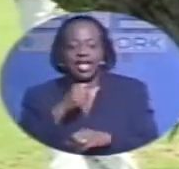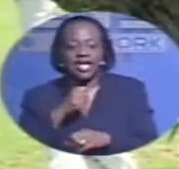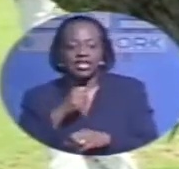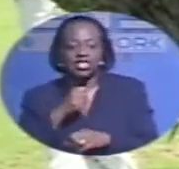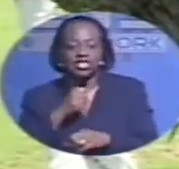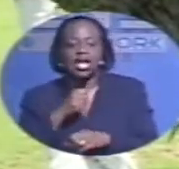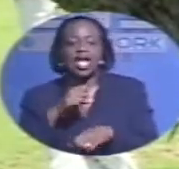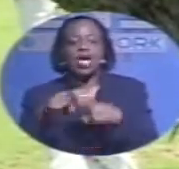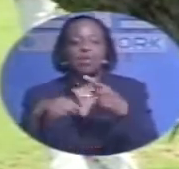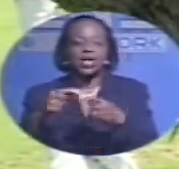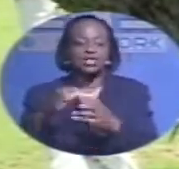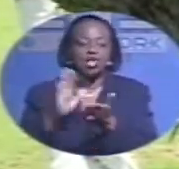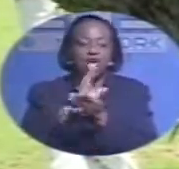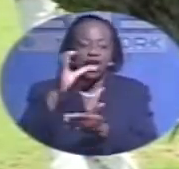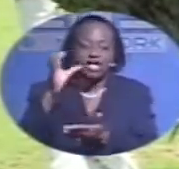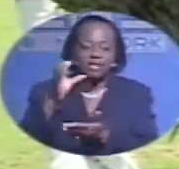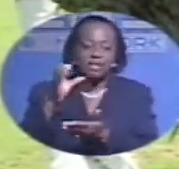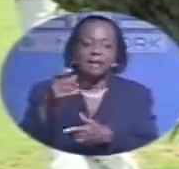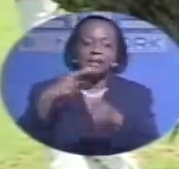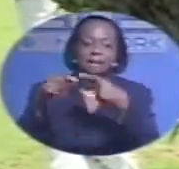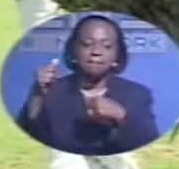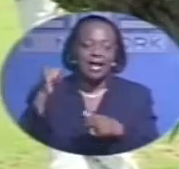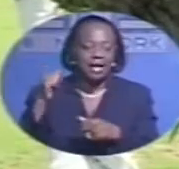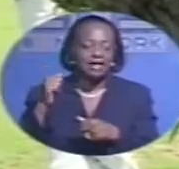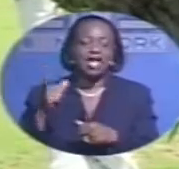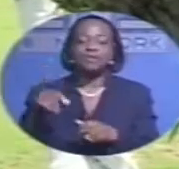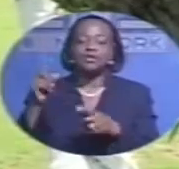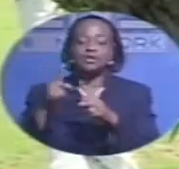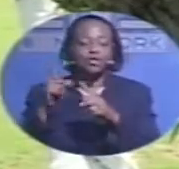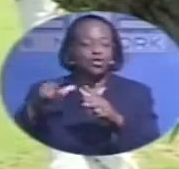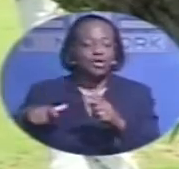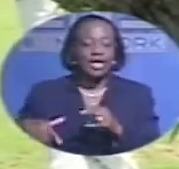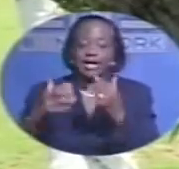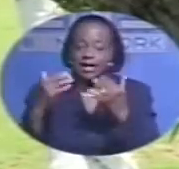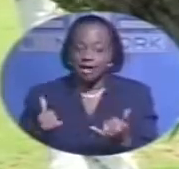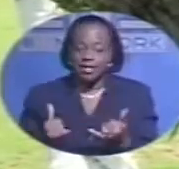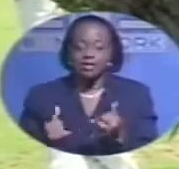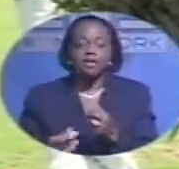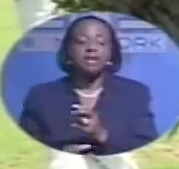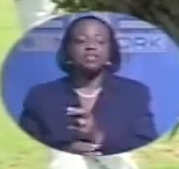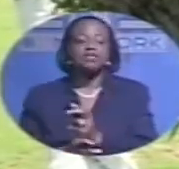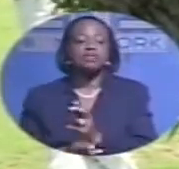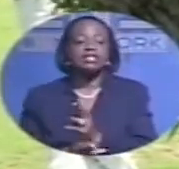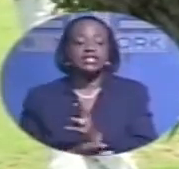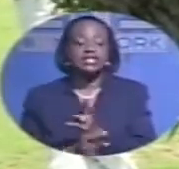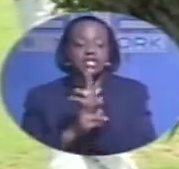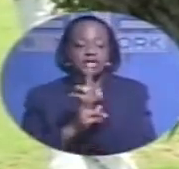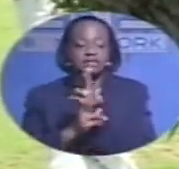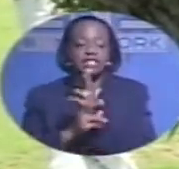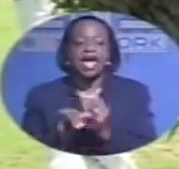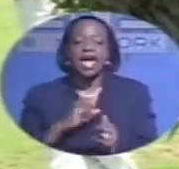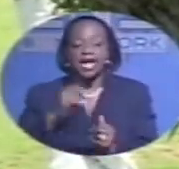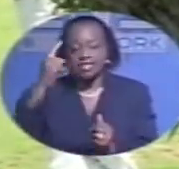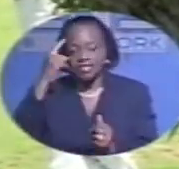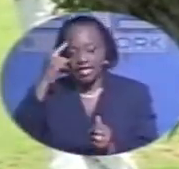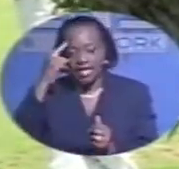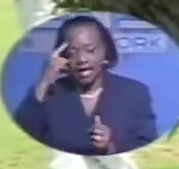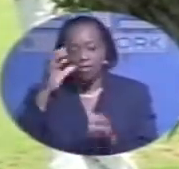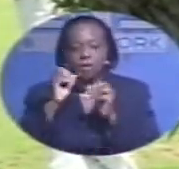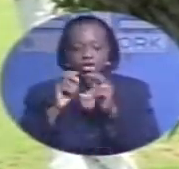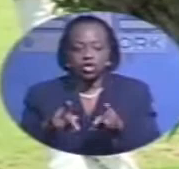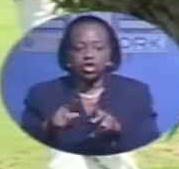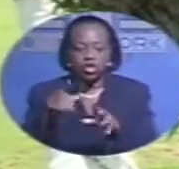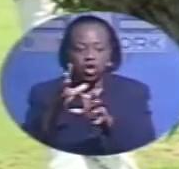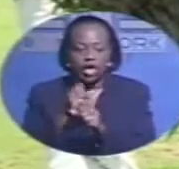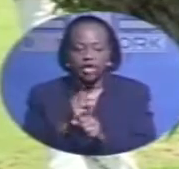and by the time I came back, it was a bit late for that. But now when they decided to bring the reserves on stream, I saw it as a perfect opportunity to